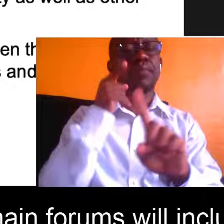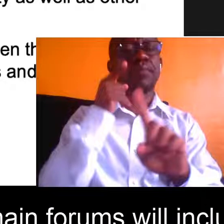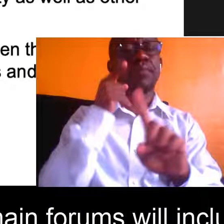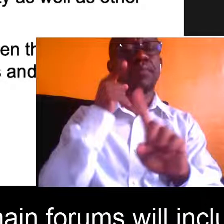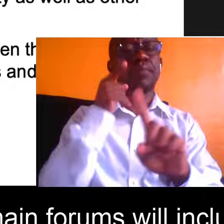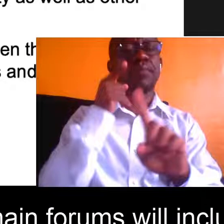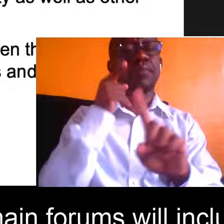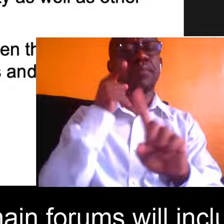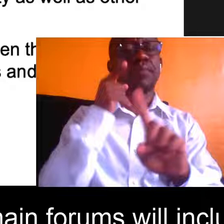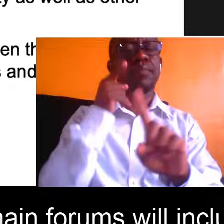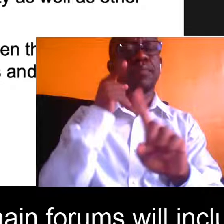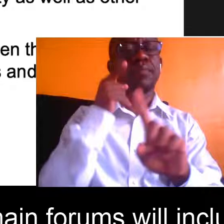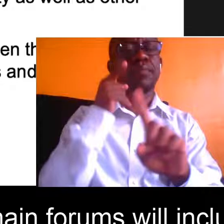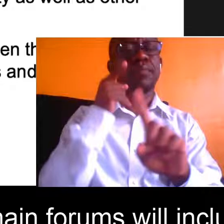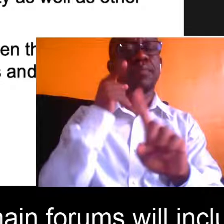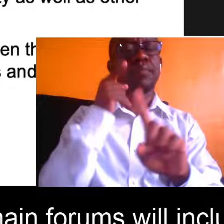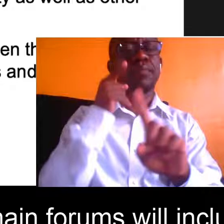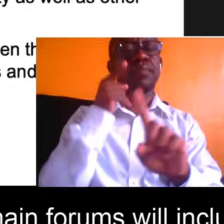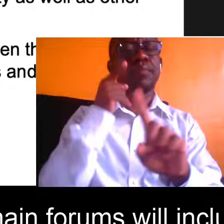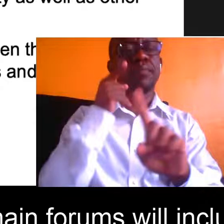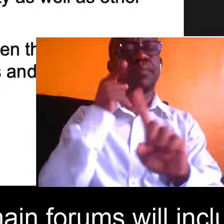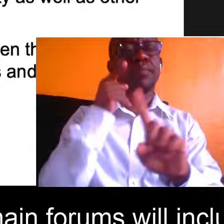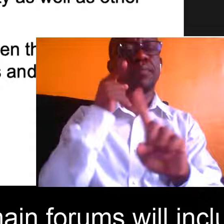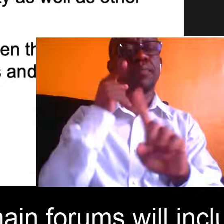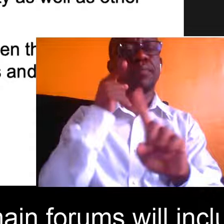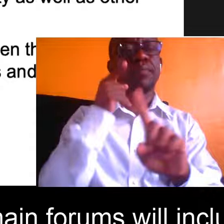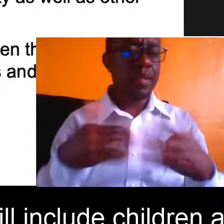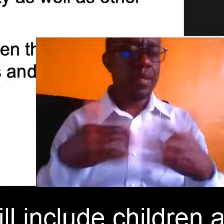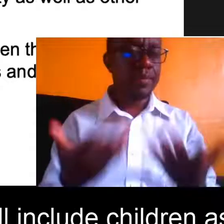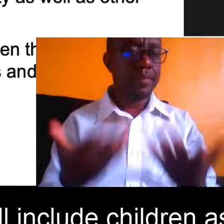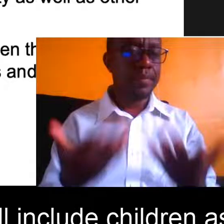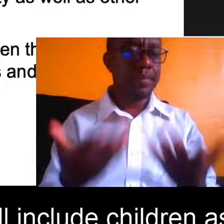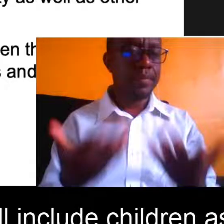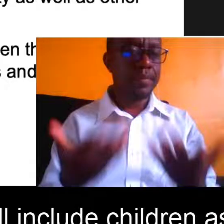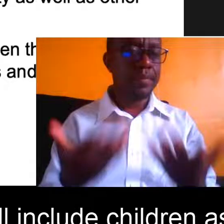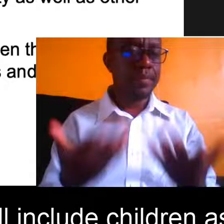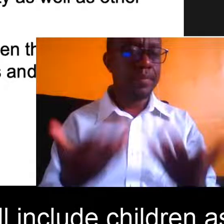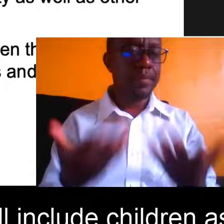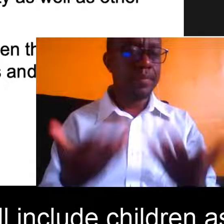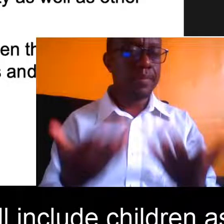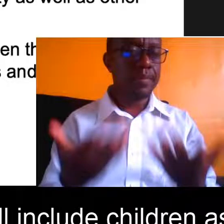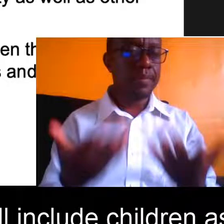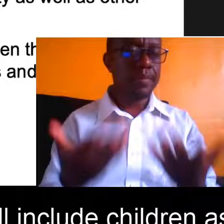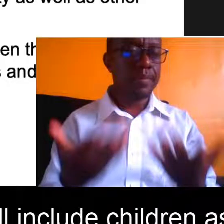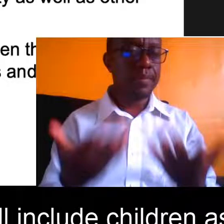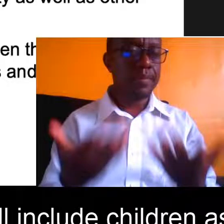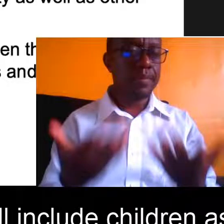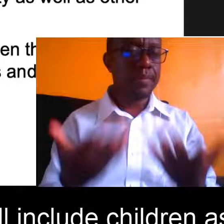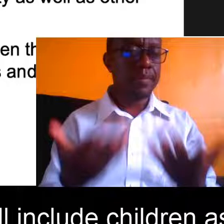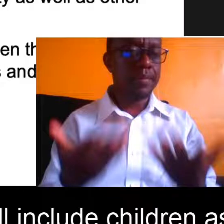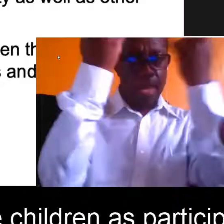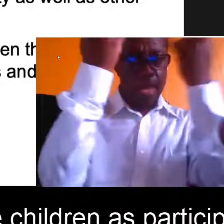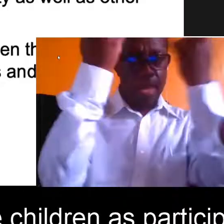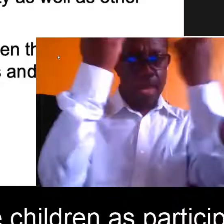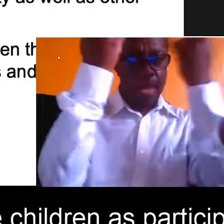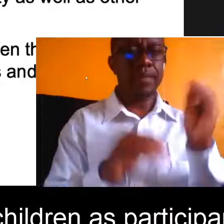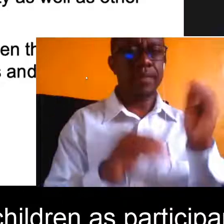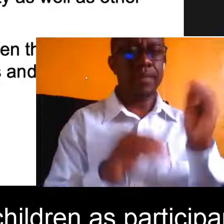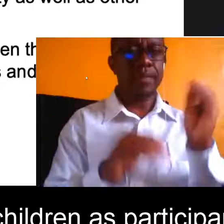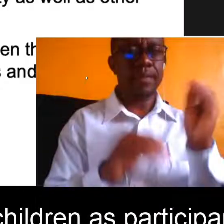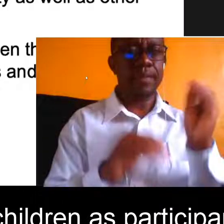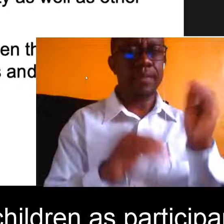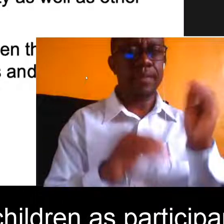the aim of this forum really is to get your contribution, apart from following up